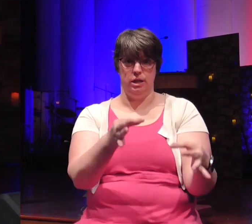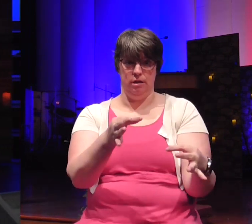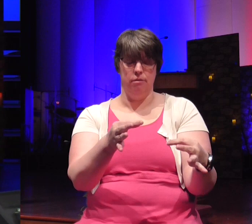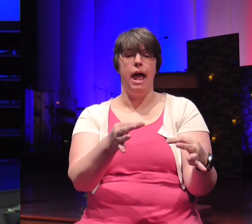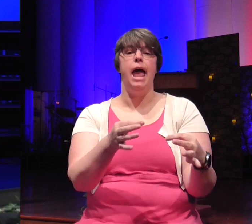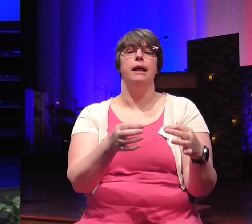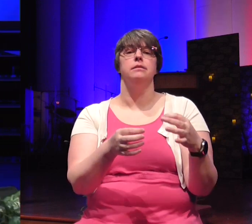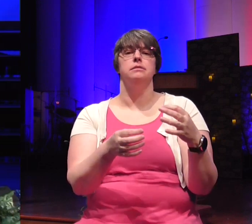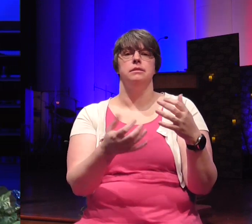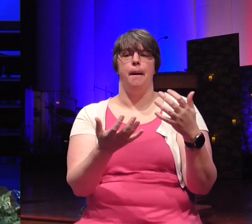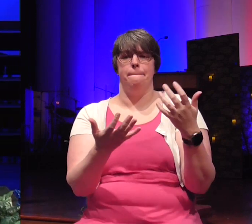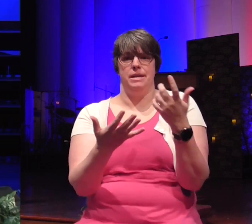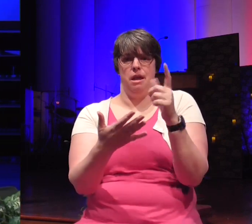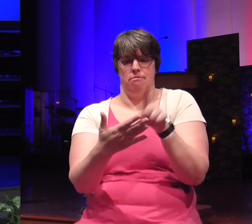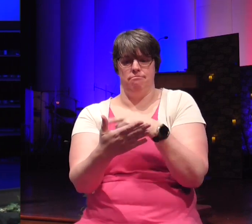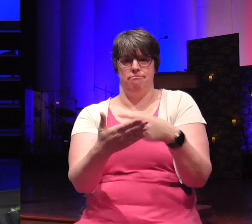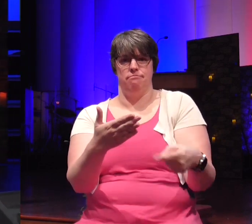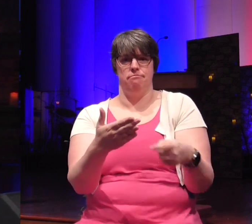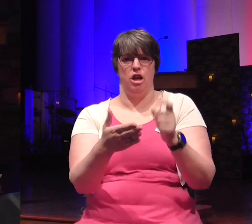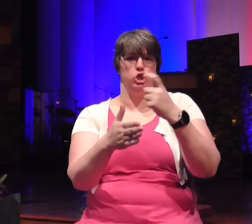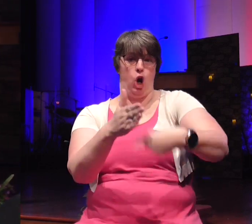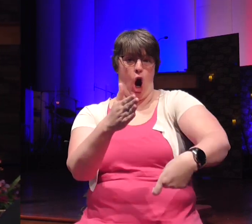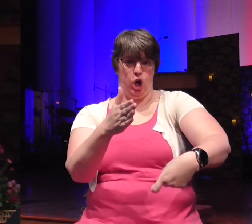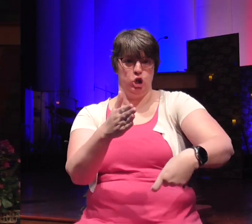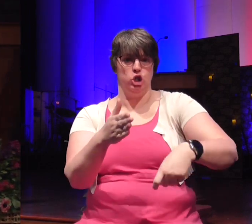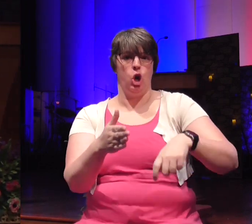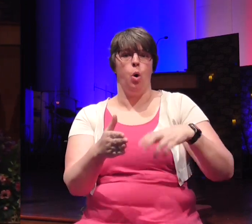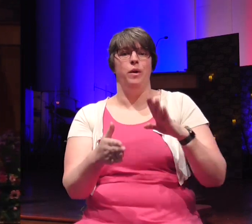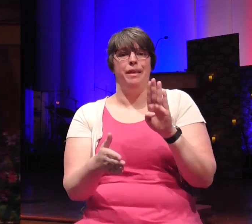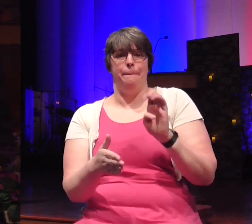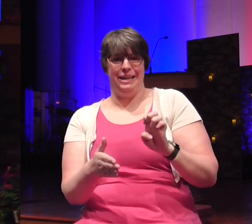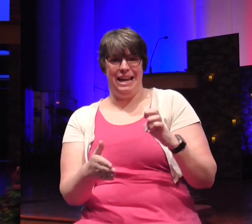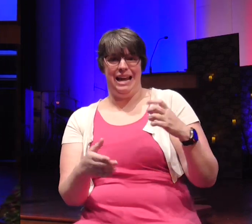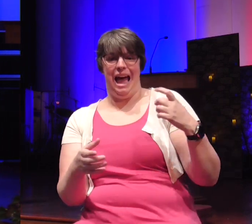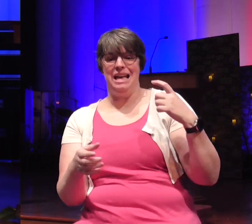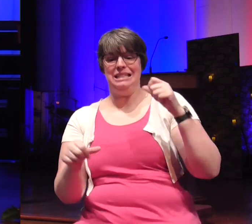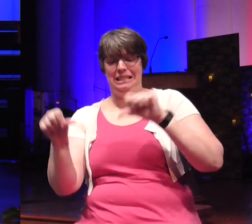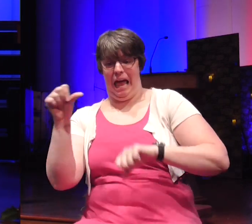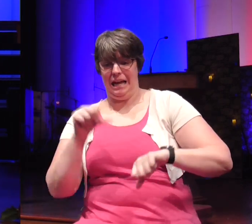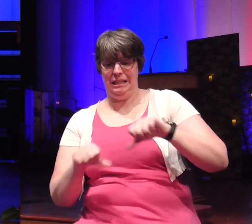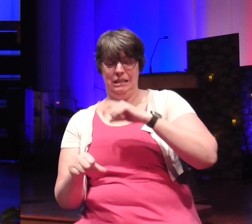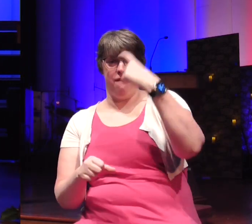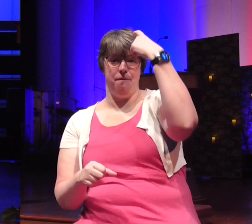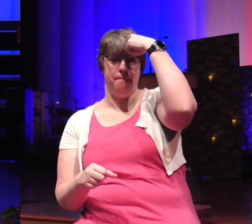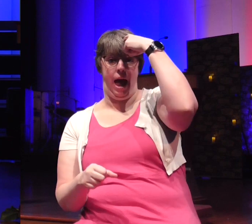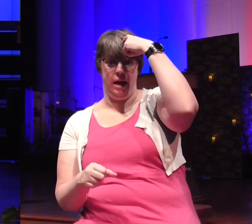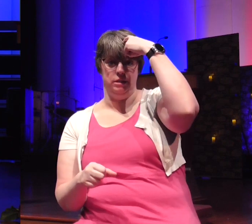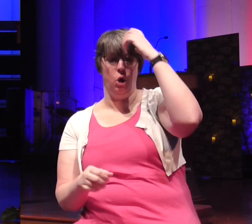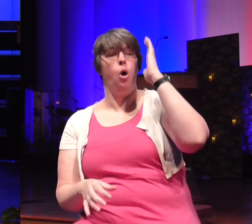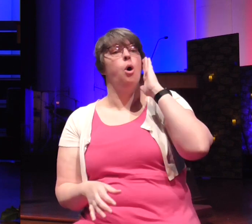of minder, a religious scientist, would there be enough evidence to convict you?